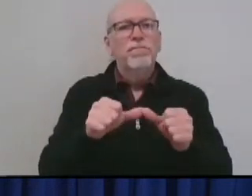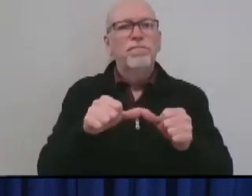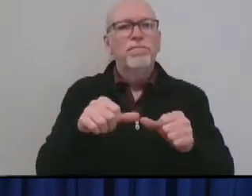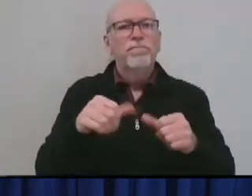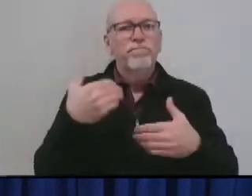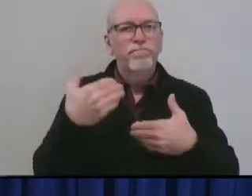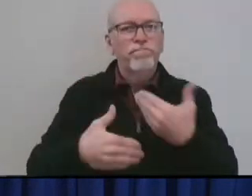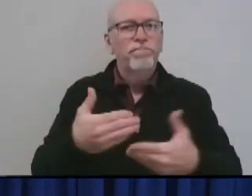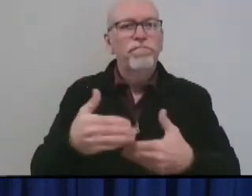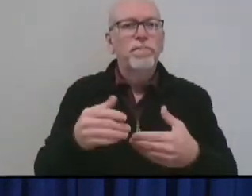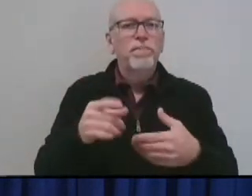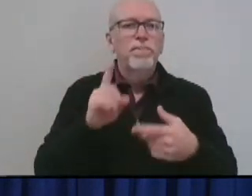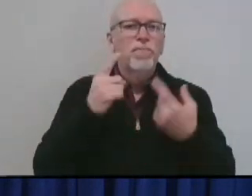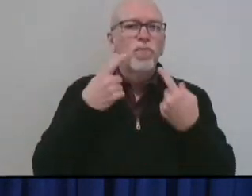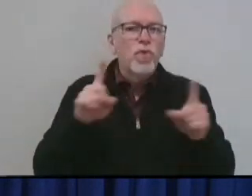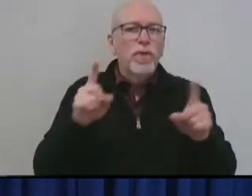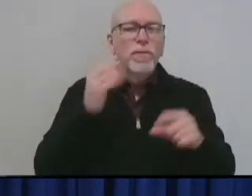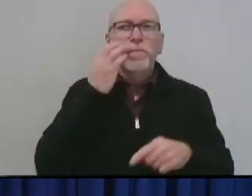working.